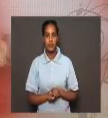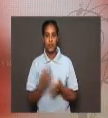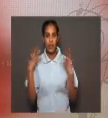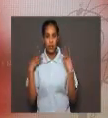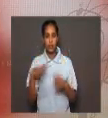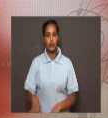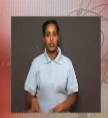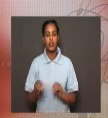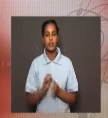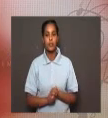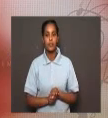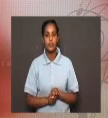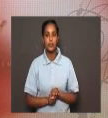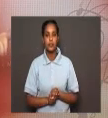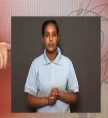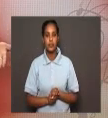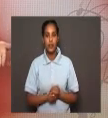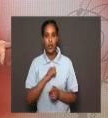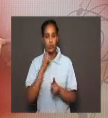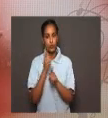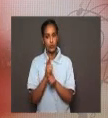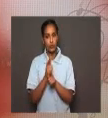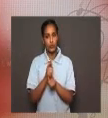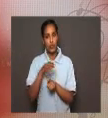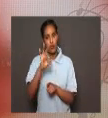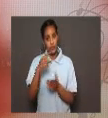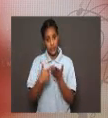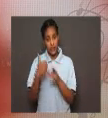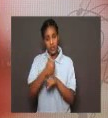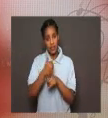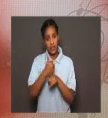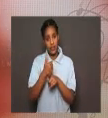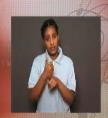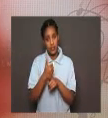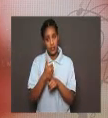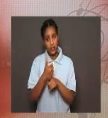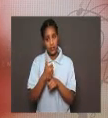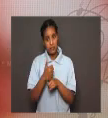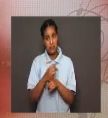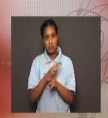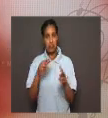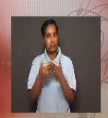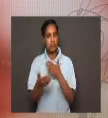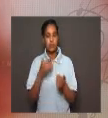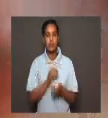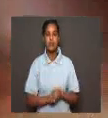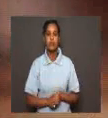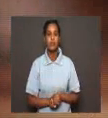Hello, students. I am sure you found this activity to be quite simple.